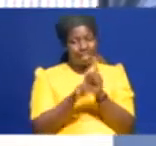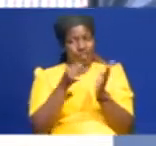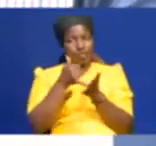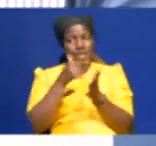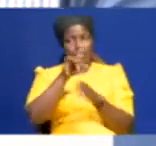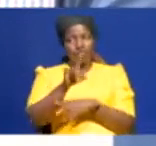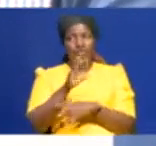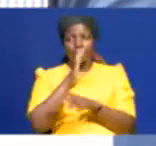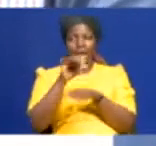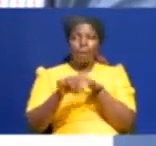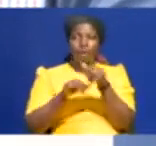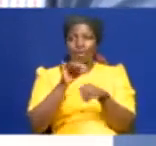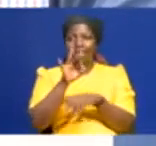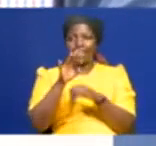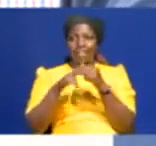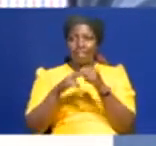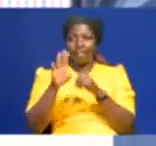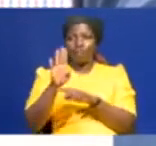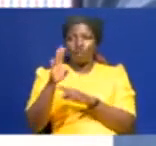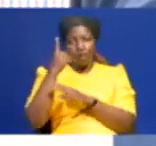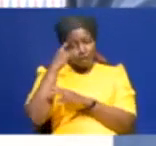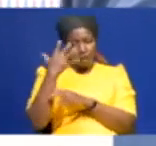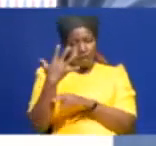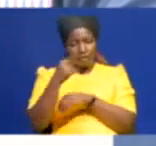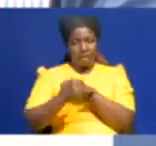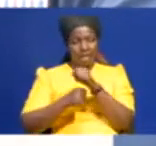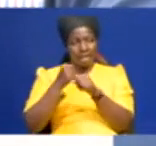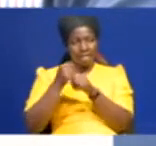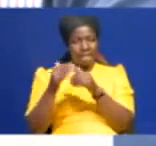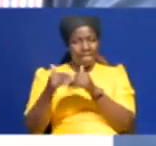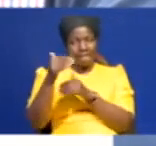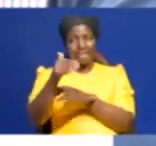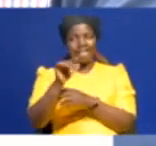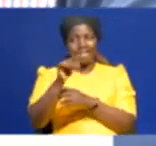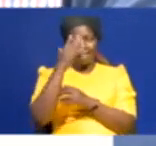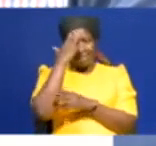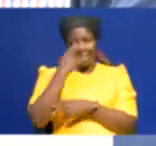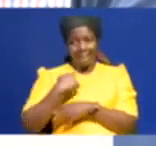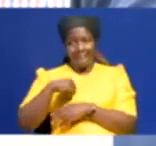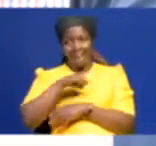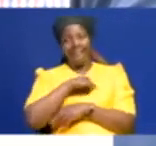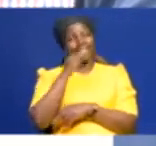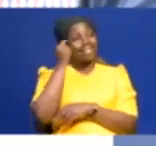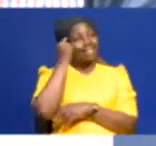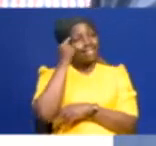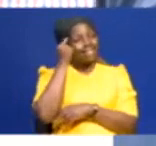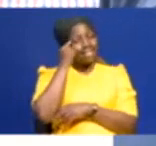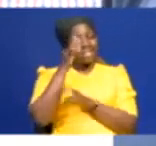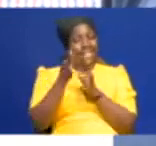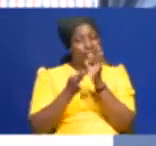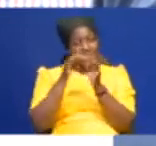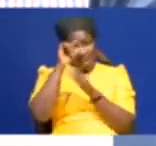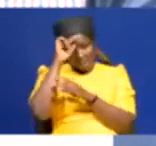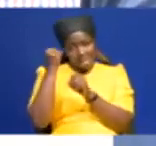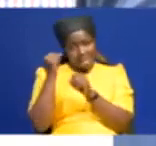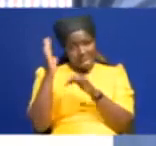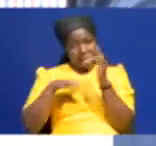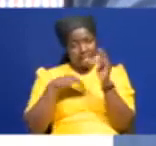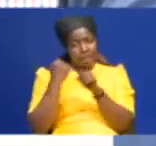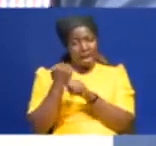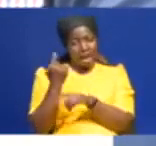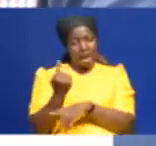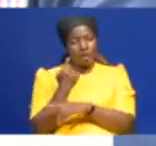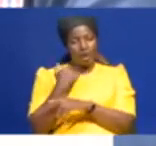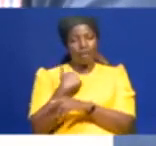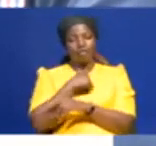come to about 37 billion for 5 years. And that's why we think perhaps if government cannot do it alone, we have partners, we have